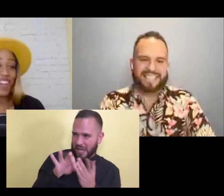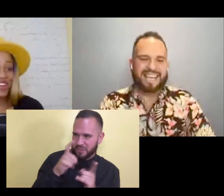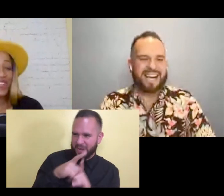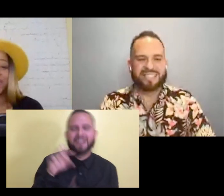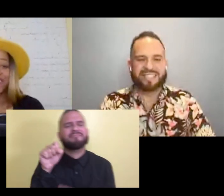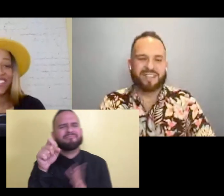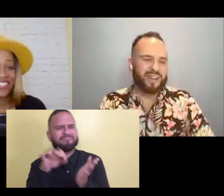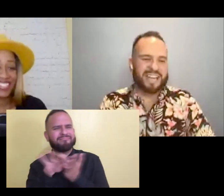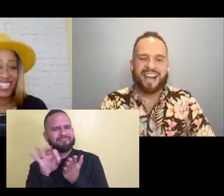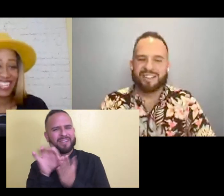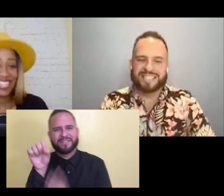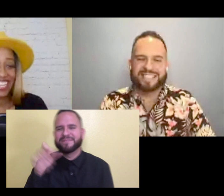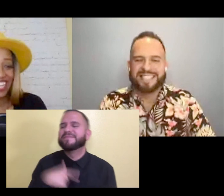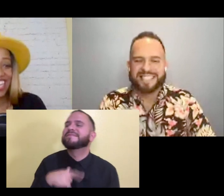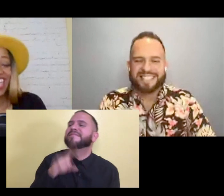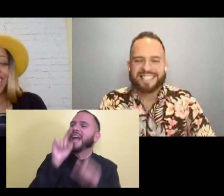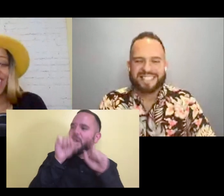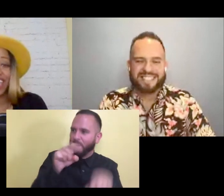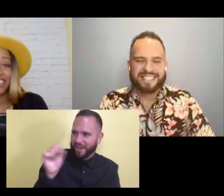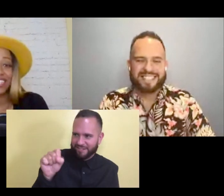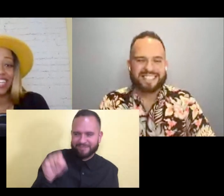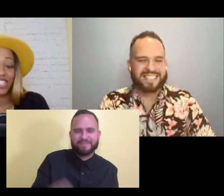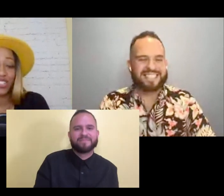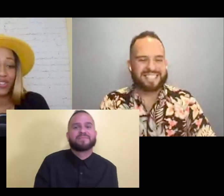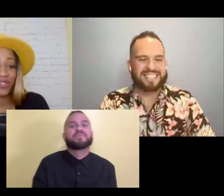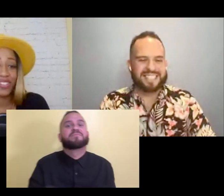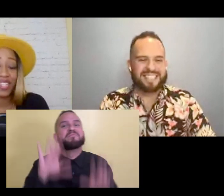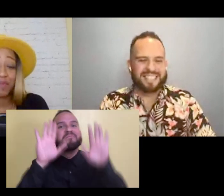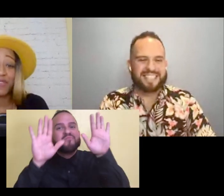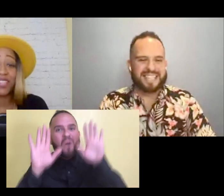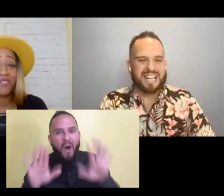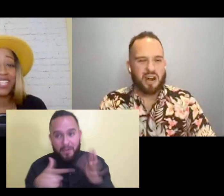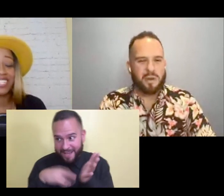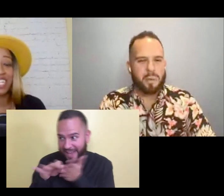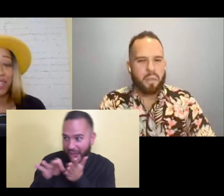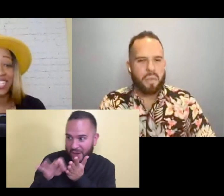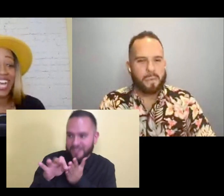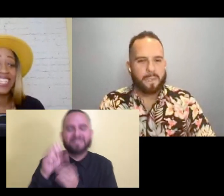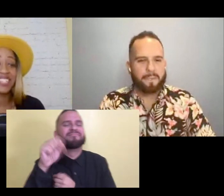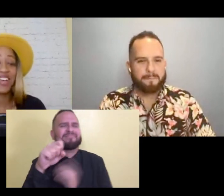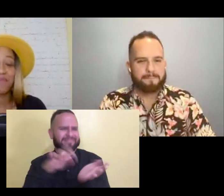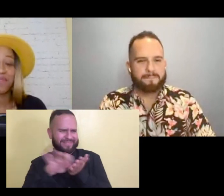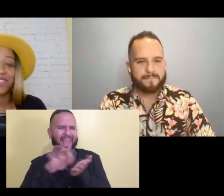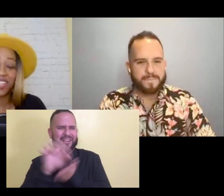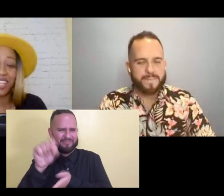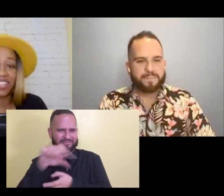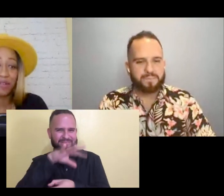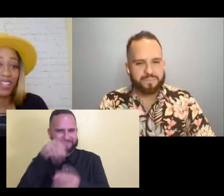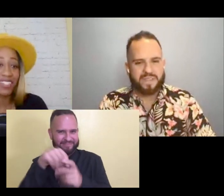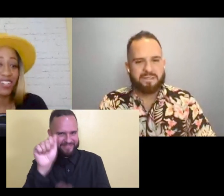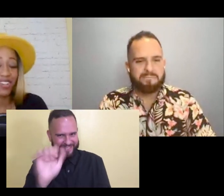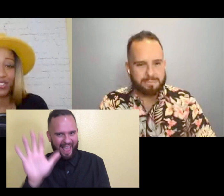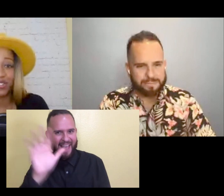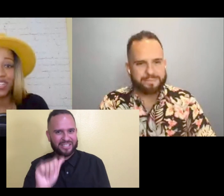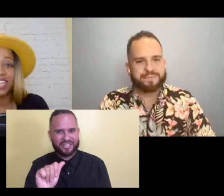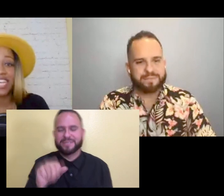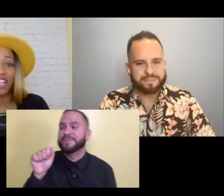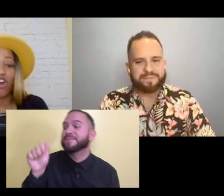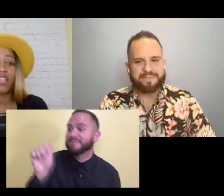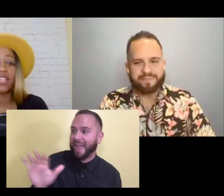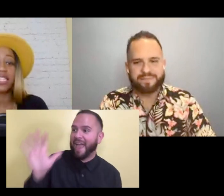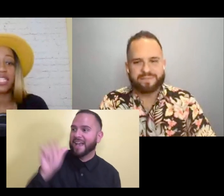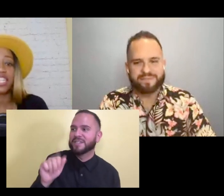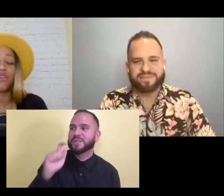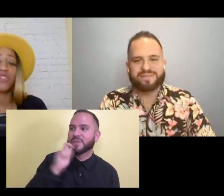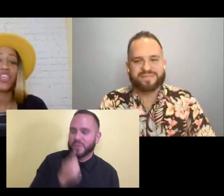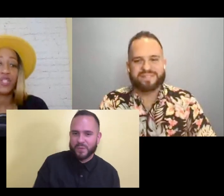All right, cool. Totally counts. Yeah, Asia is cool. But you listed a ton of places that I still haven't been to that I would like to go to. So out of all